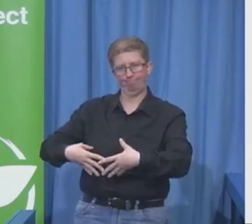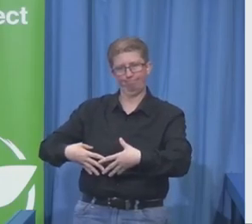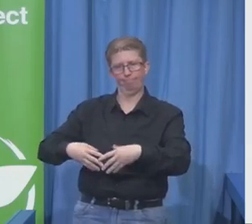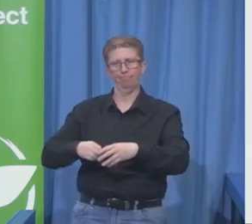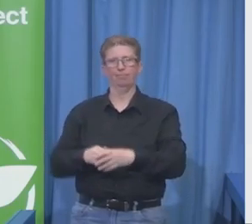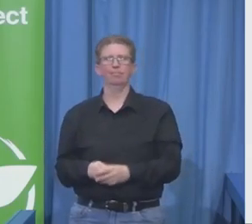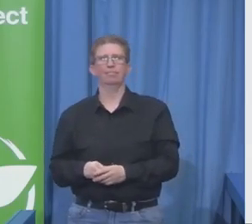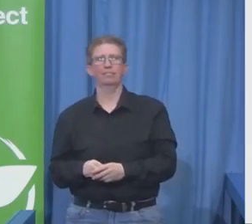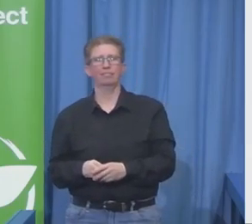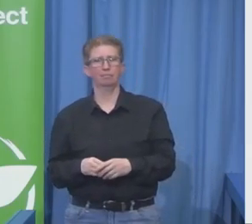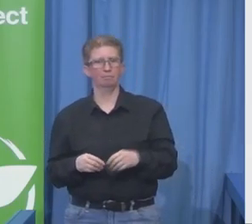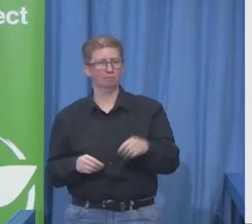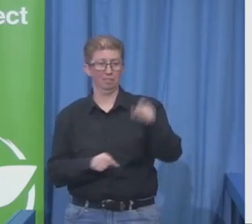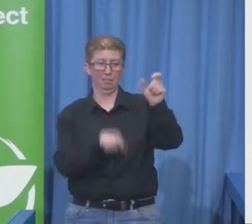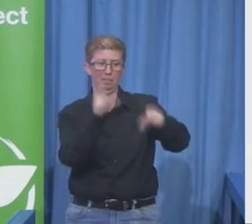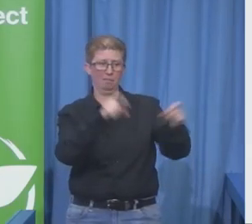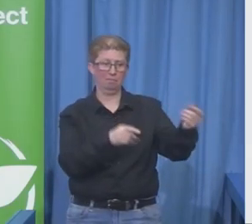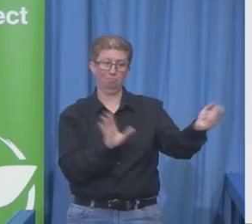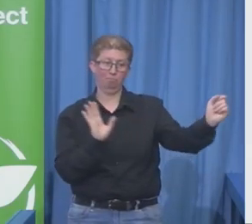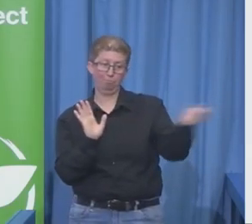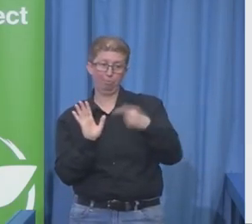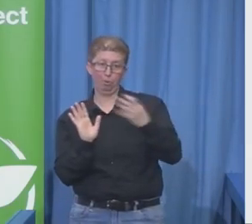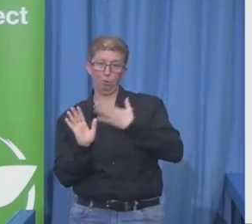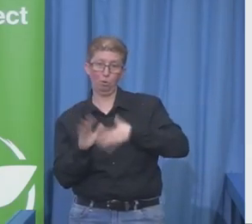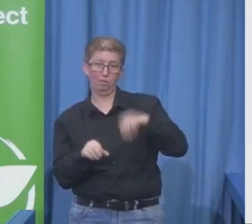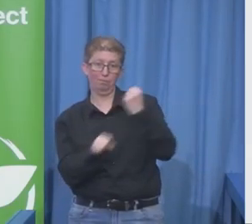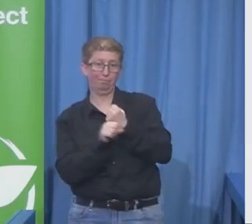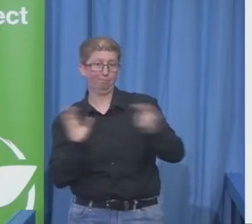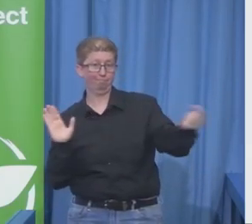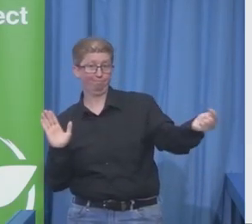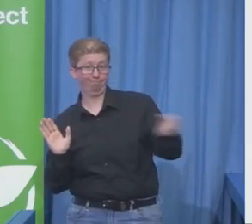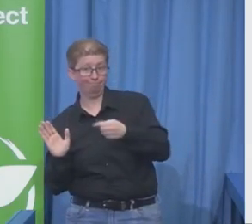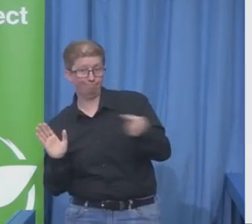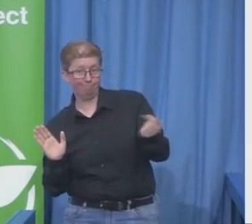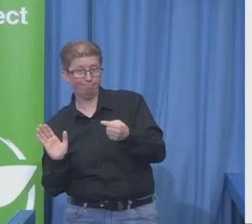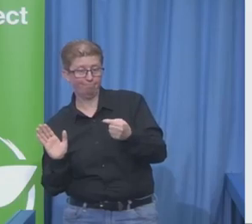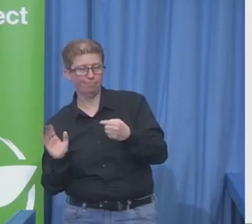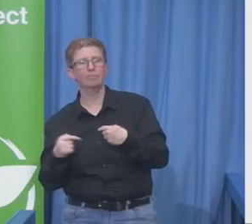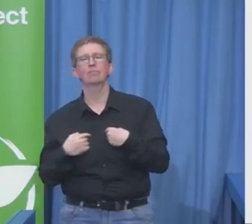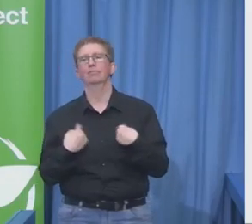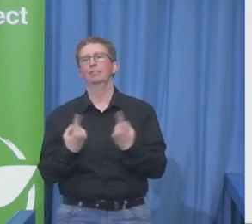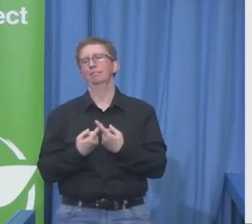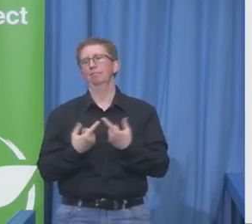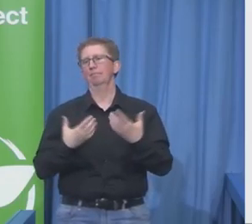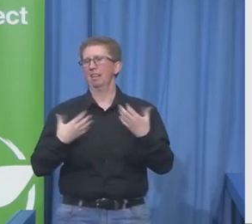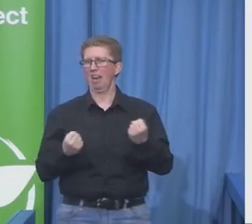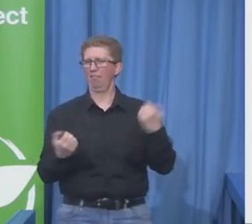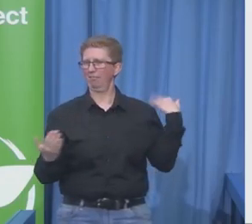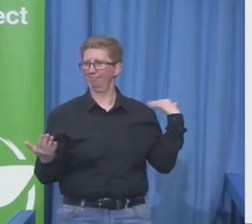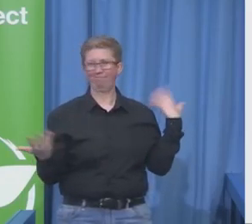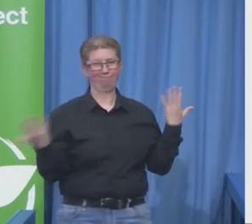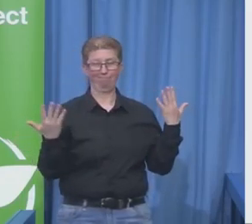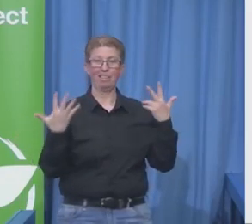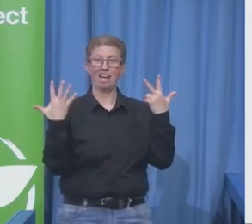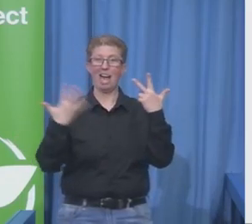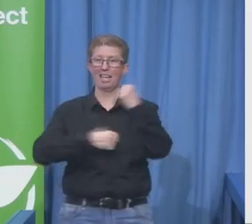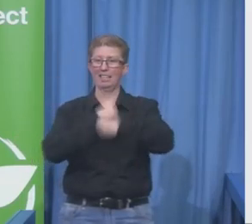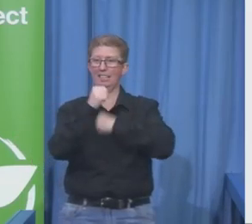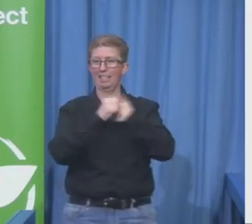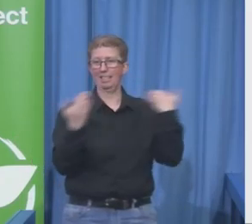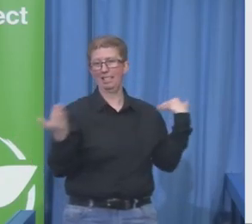entire recruitment intervention. We have close to, in last 8 odd years, trained more than about